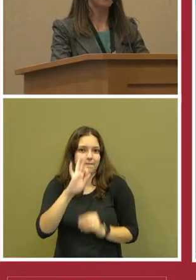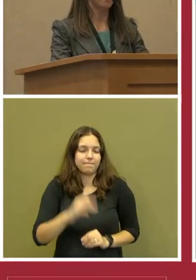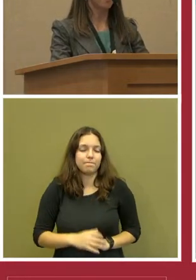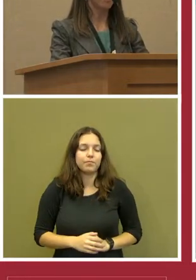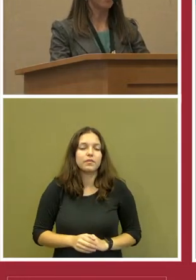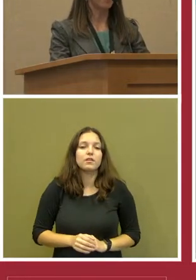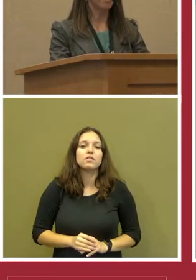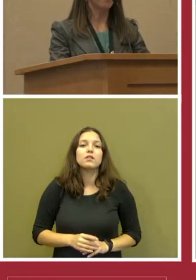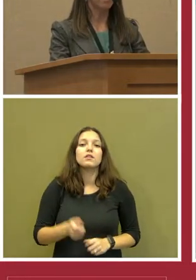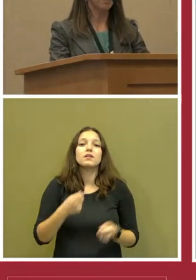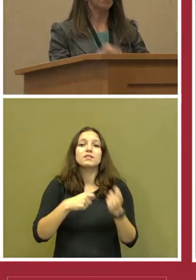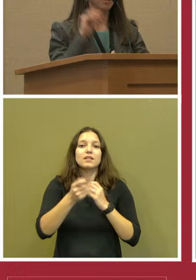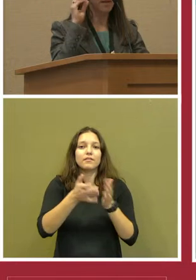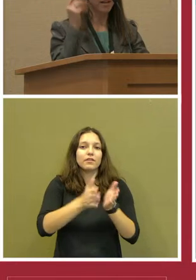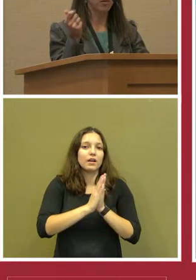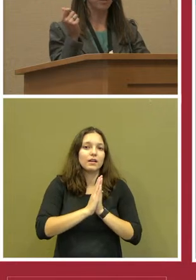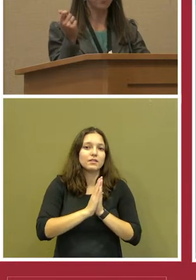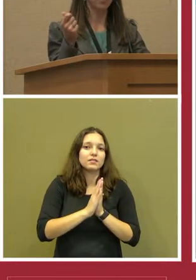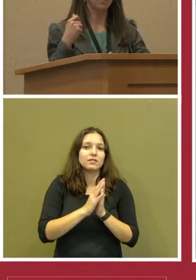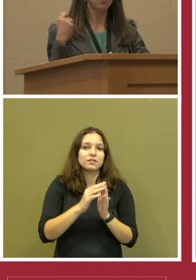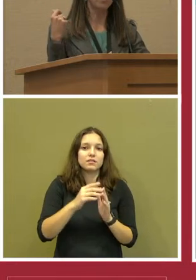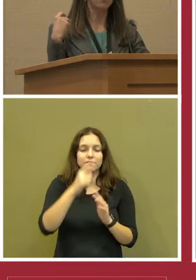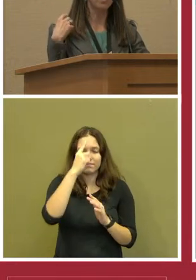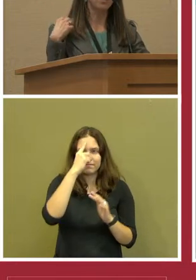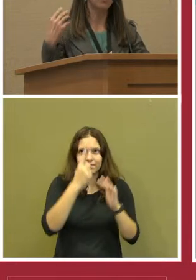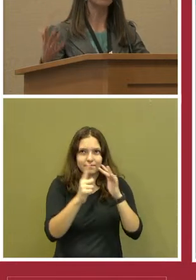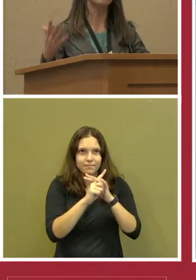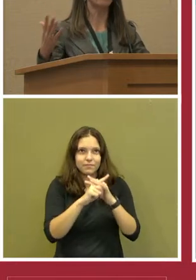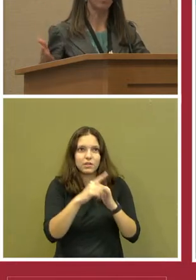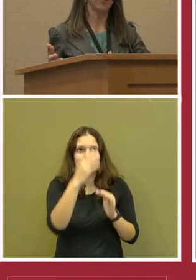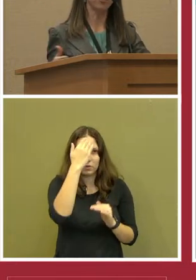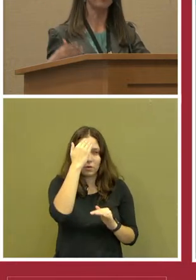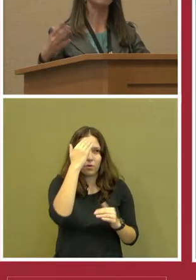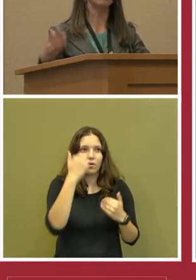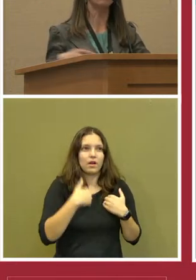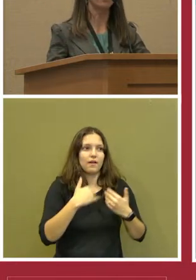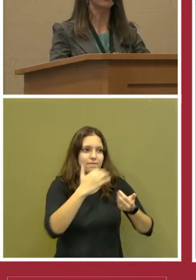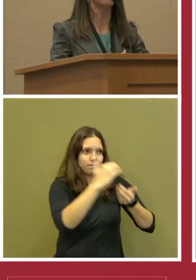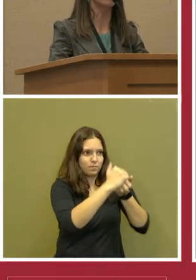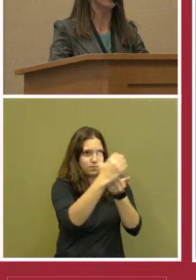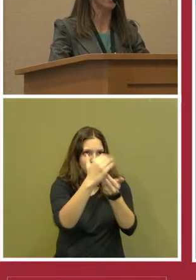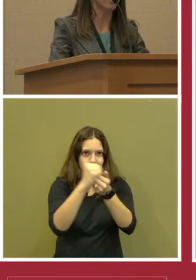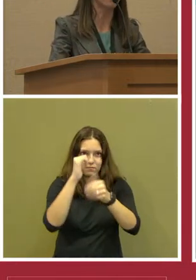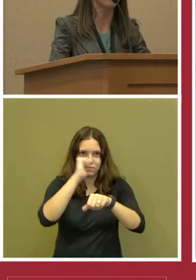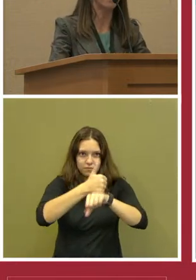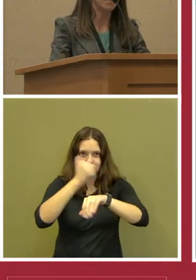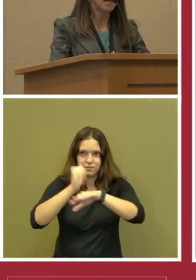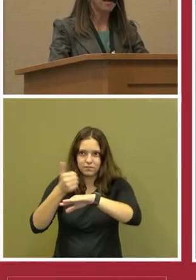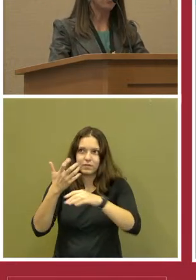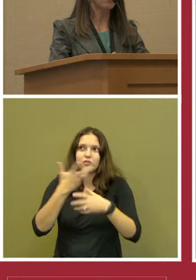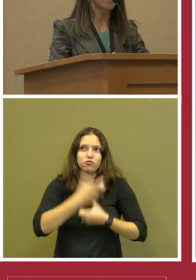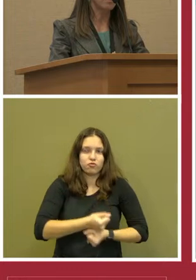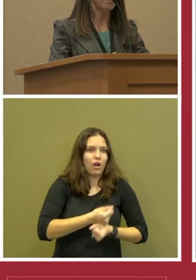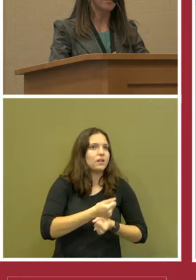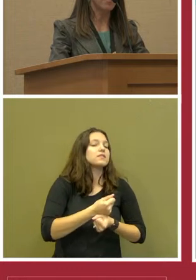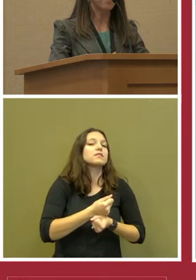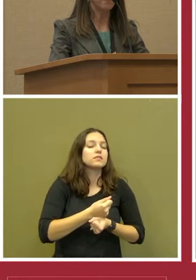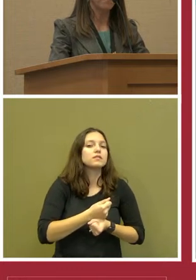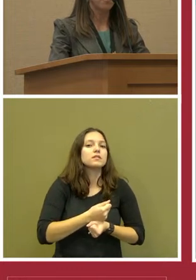instead of asking the people that come to mind to us first that we know we have partnerships and relationship and trust with already, how